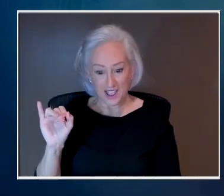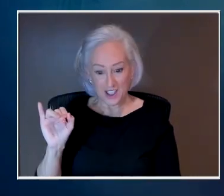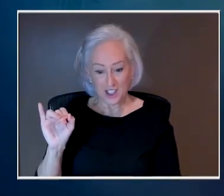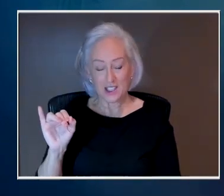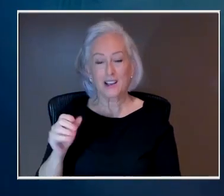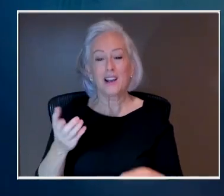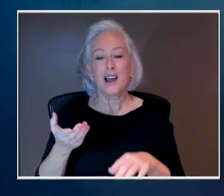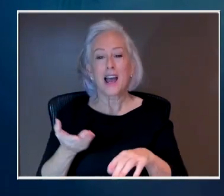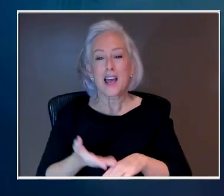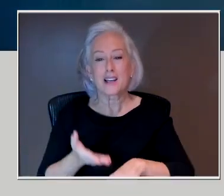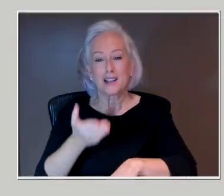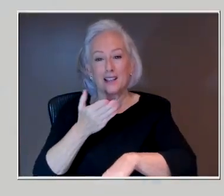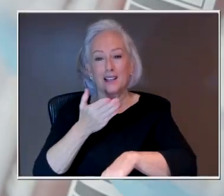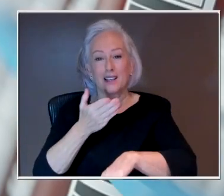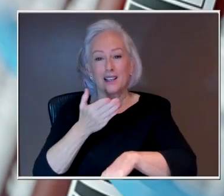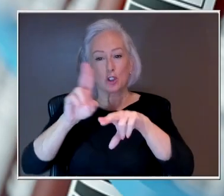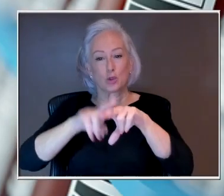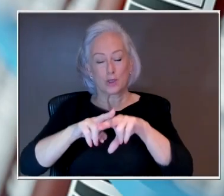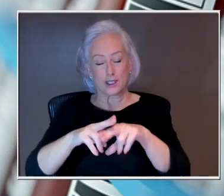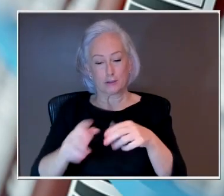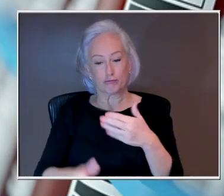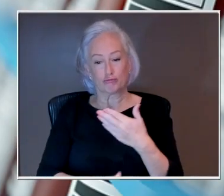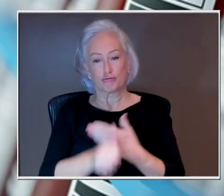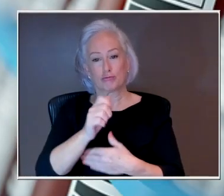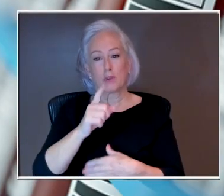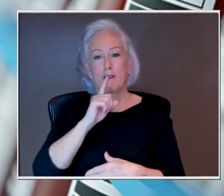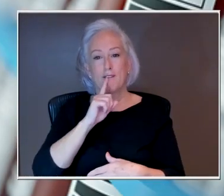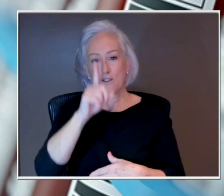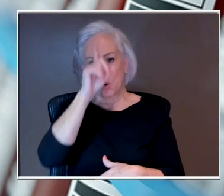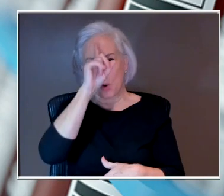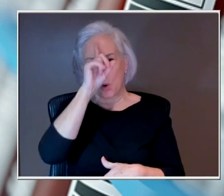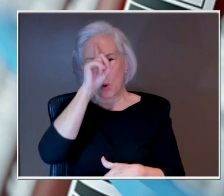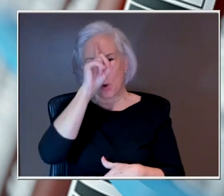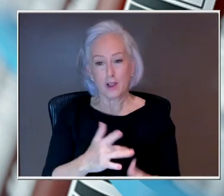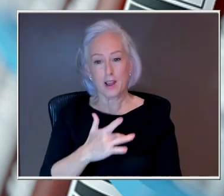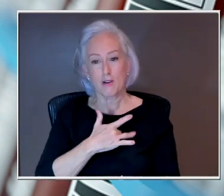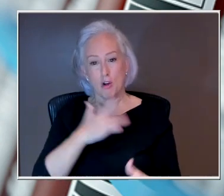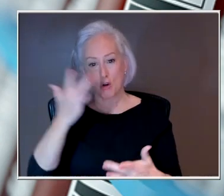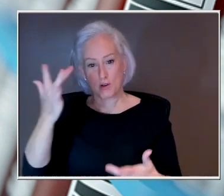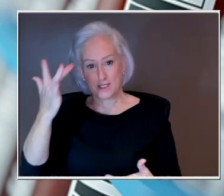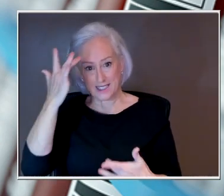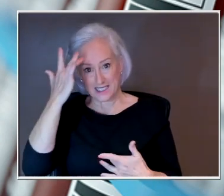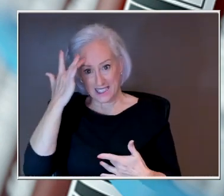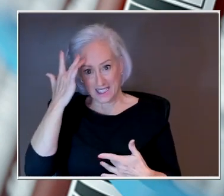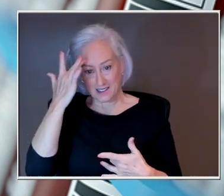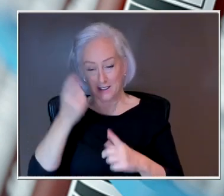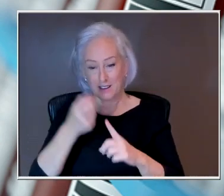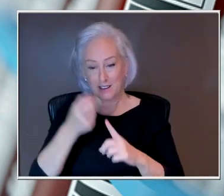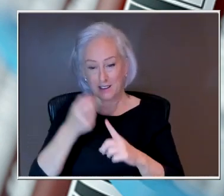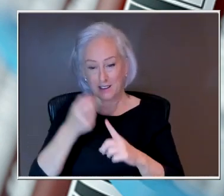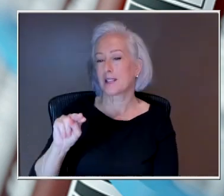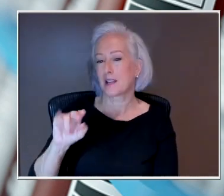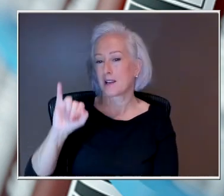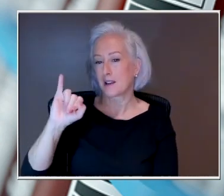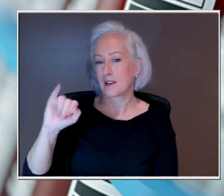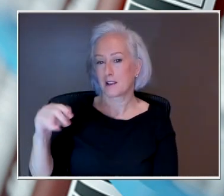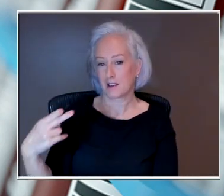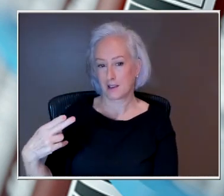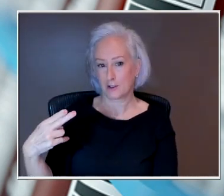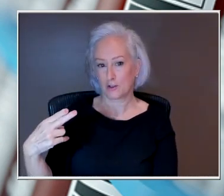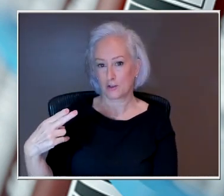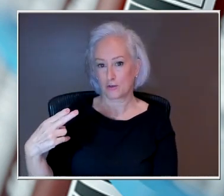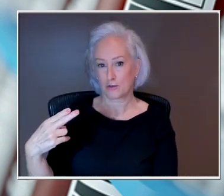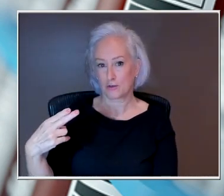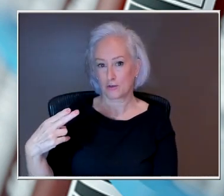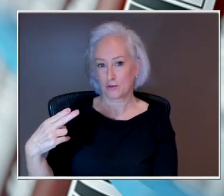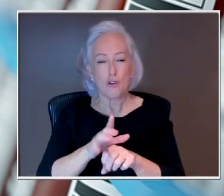and stroke. This study was funded by the National Institutes of Health. It shows COVID directly infects the arteries